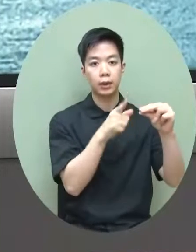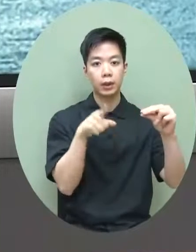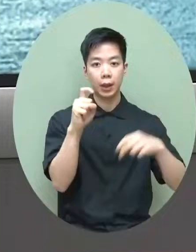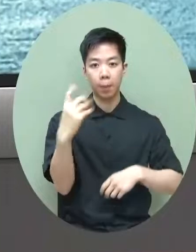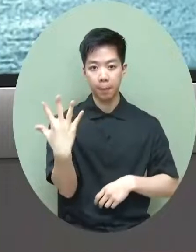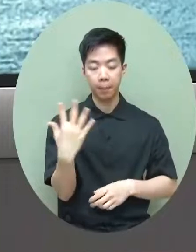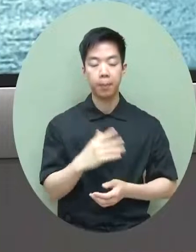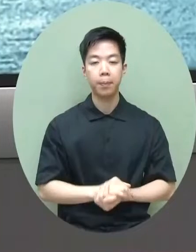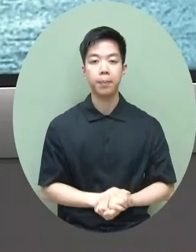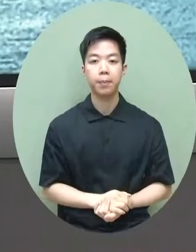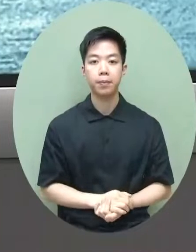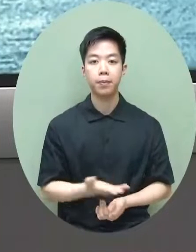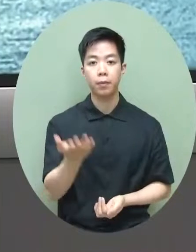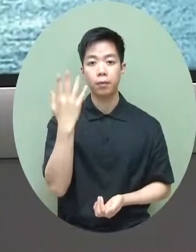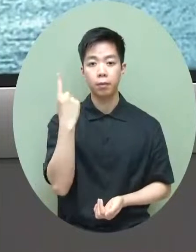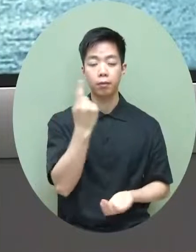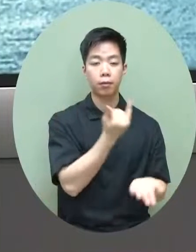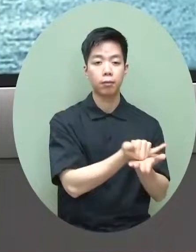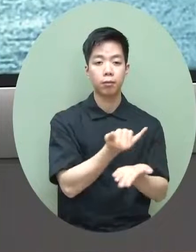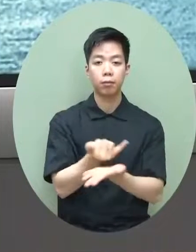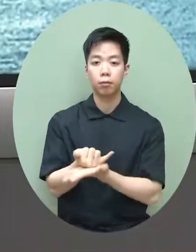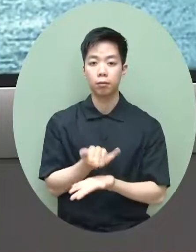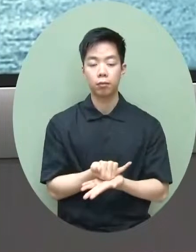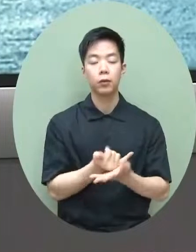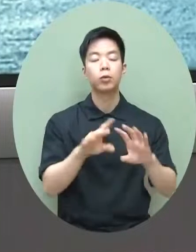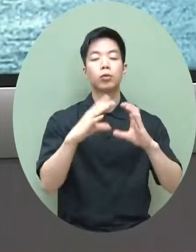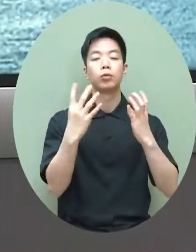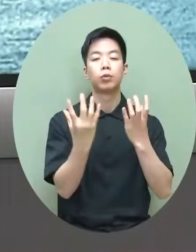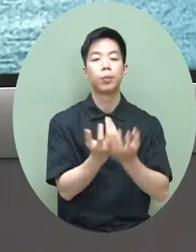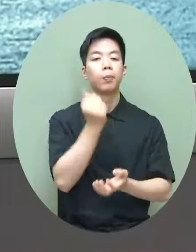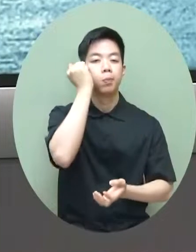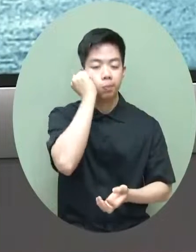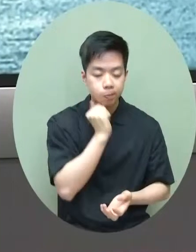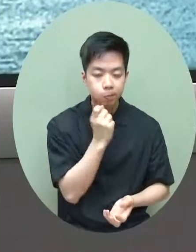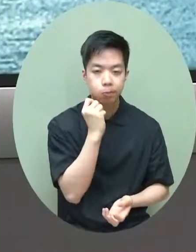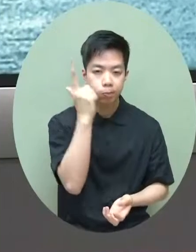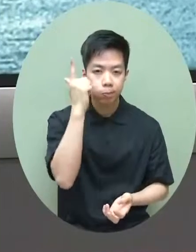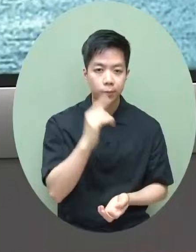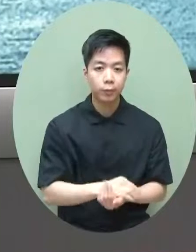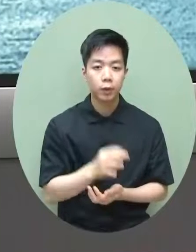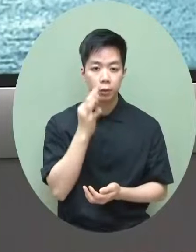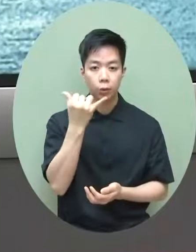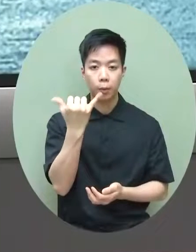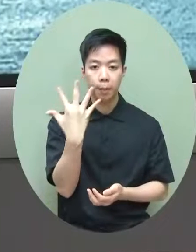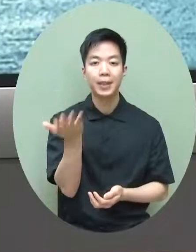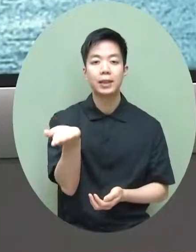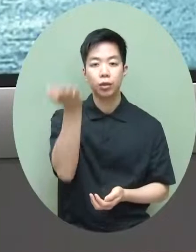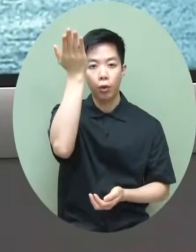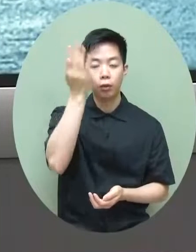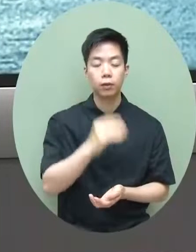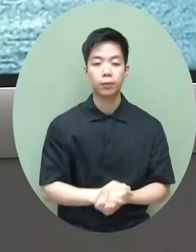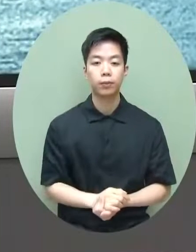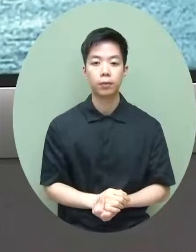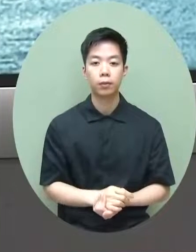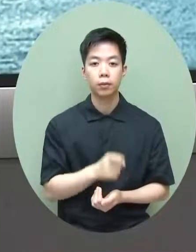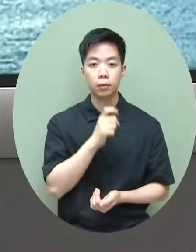females, aged 72 to 95. For those who passed away yesterday, they were all above 65 years